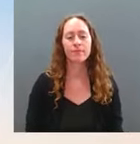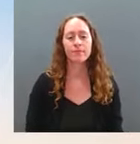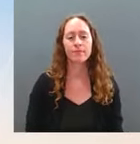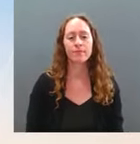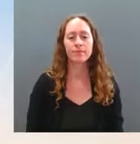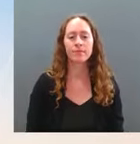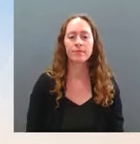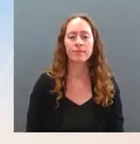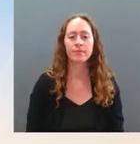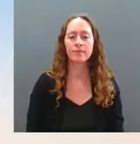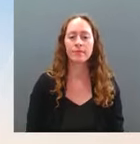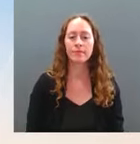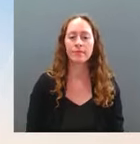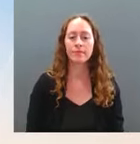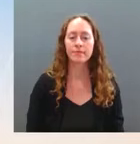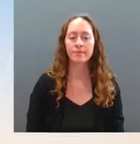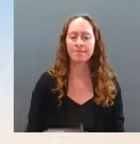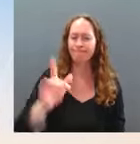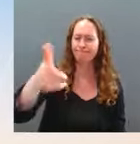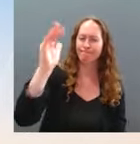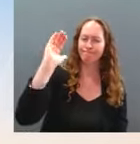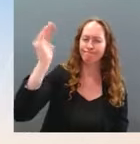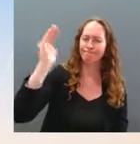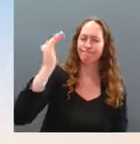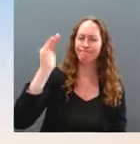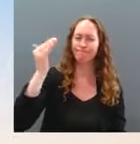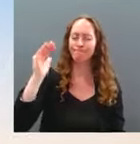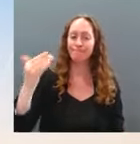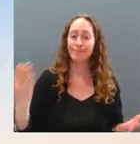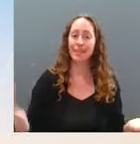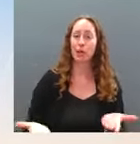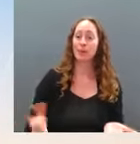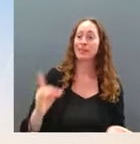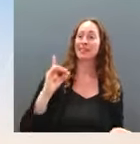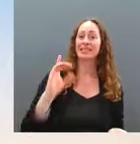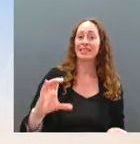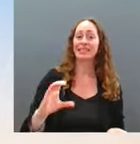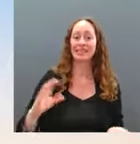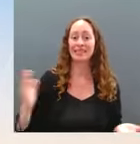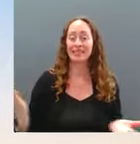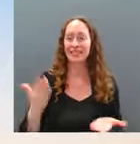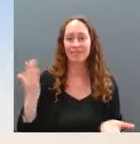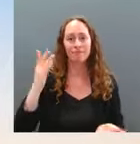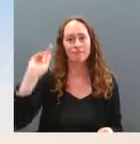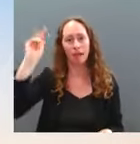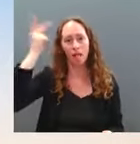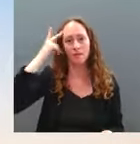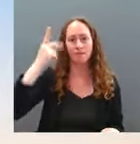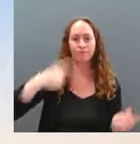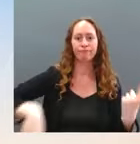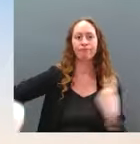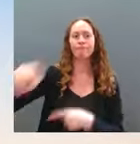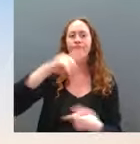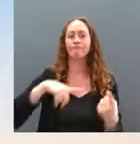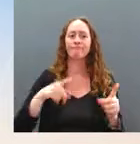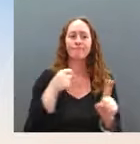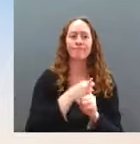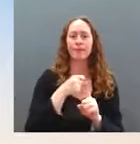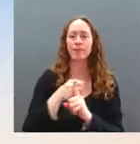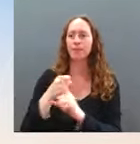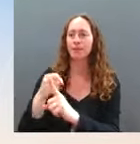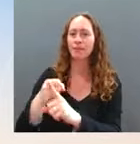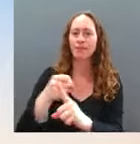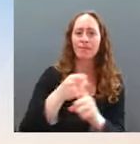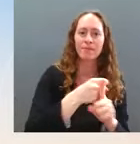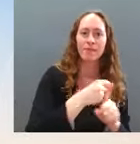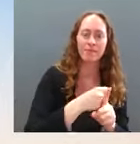Washington, and the fact that sometimes you do go beyond the CDC recommended guidelines, is there any plan just to test the president daily for the next few days or